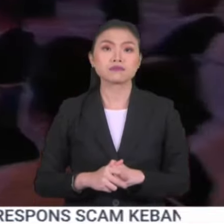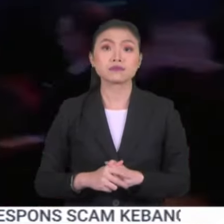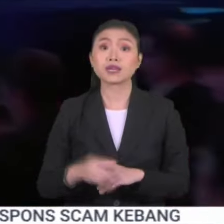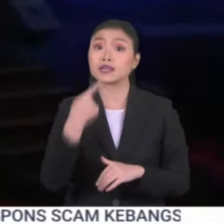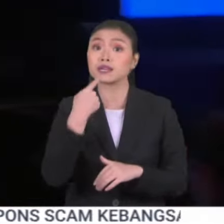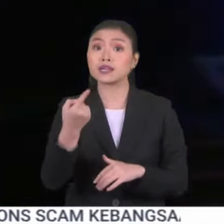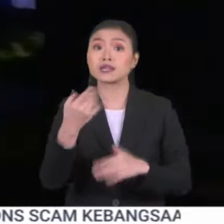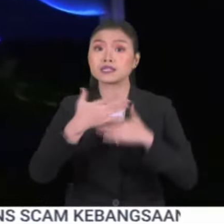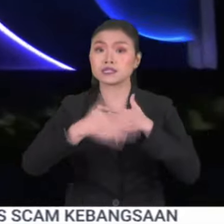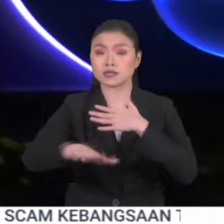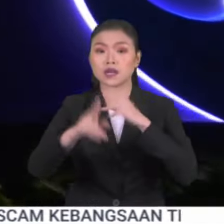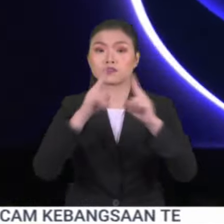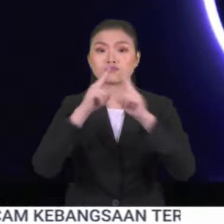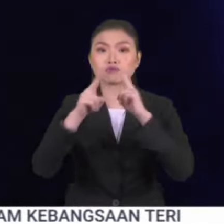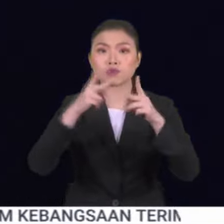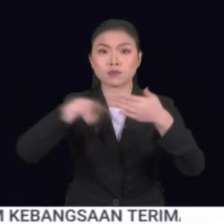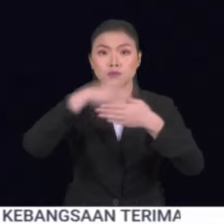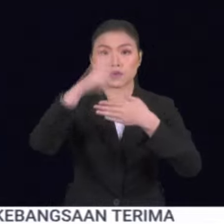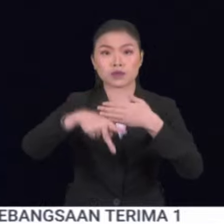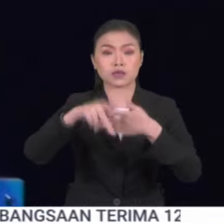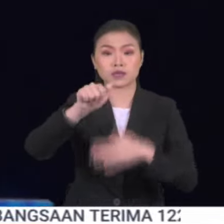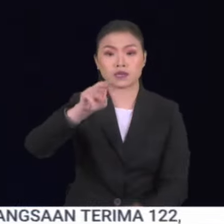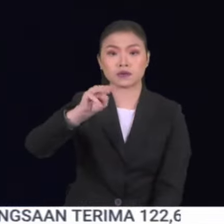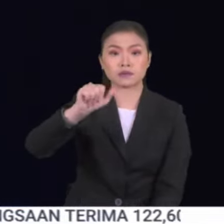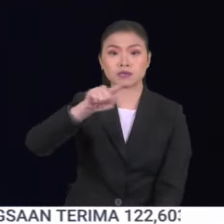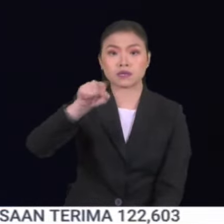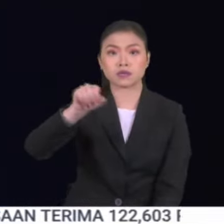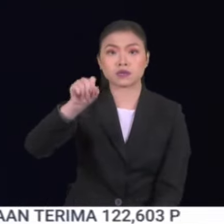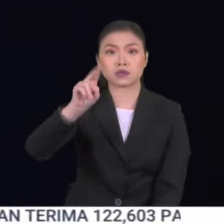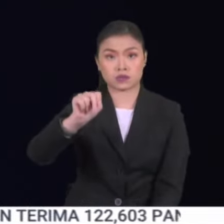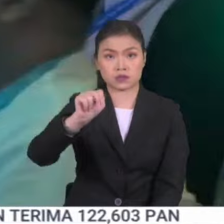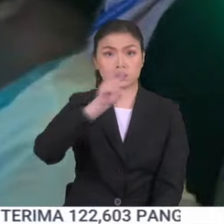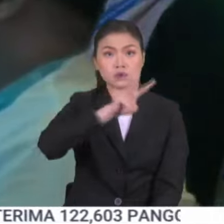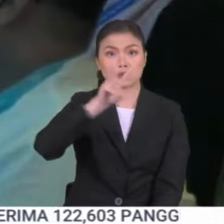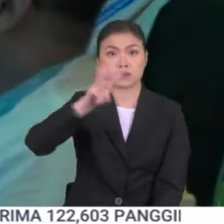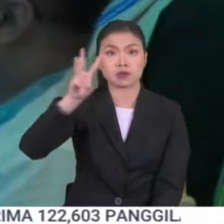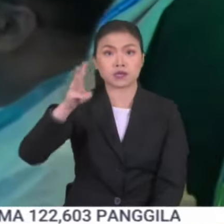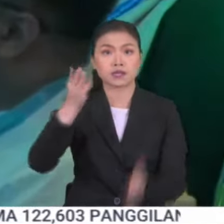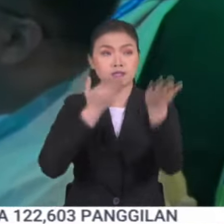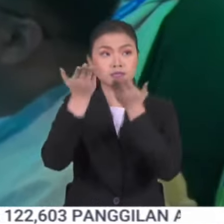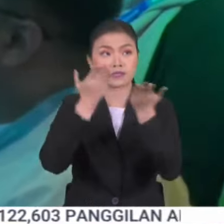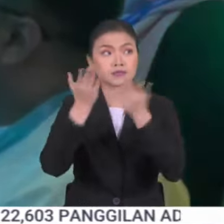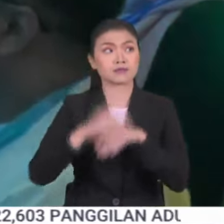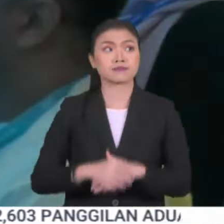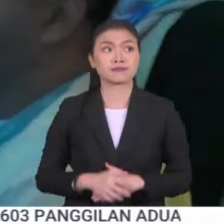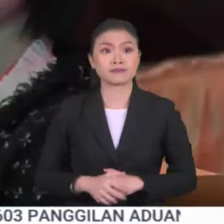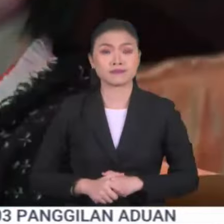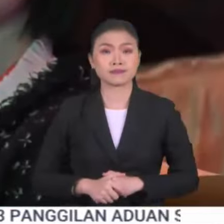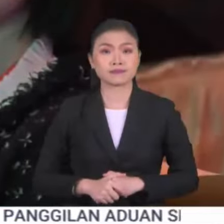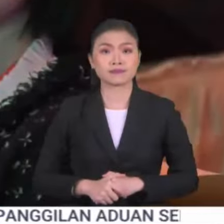Beliau berkata demikian selepas ucap tama program Amazon Web Services Cloud Day Malaysia.